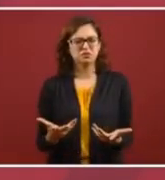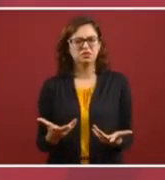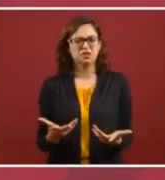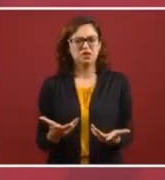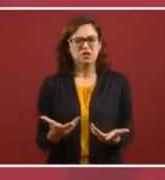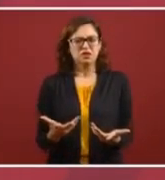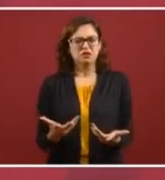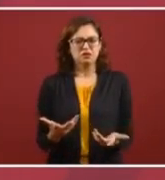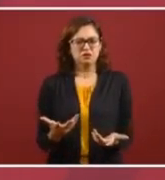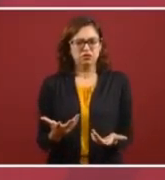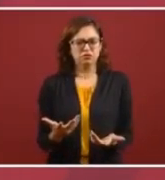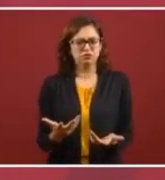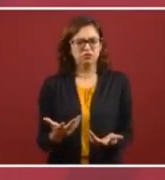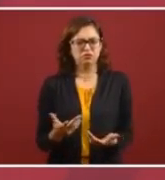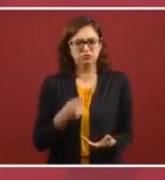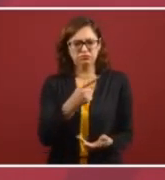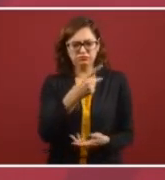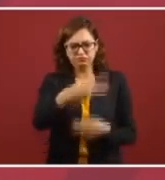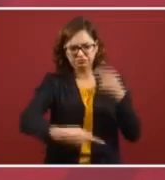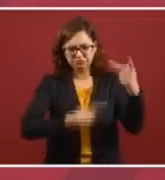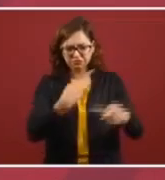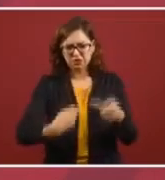it's not so strong